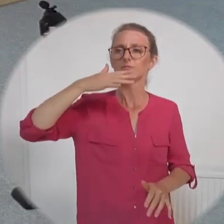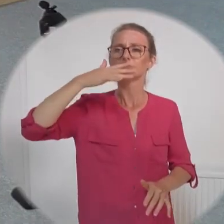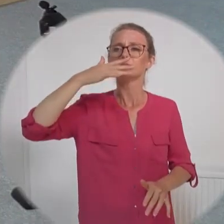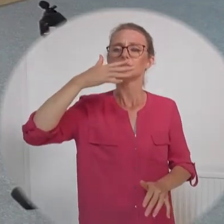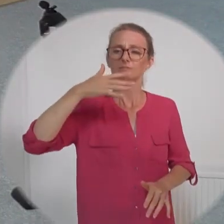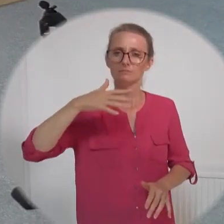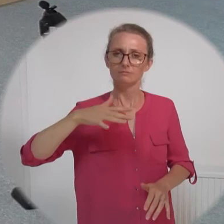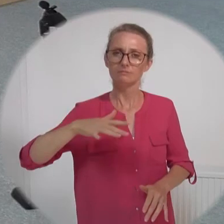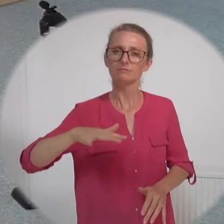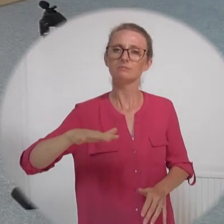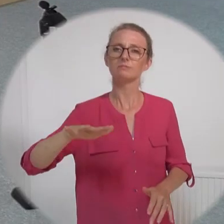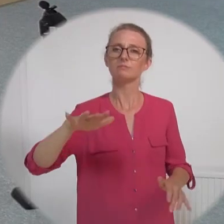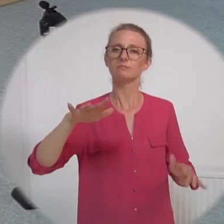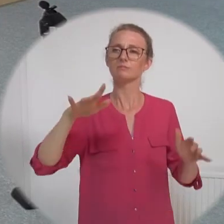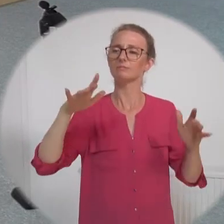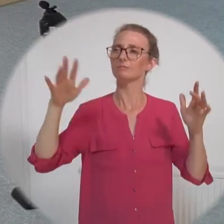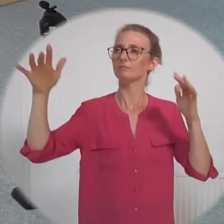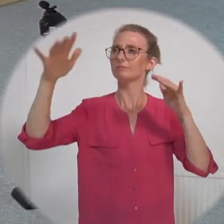Notice your surroundings.